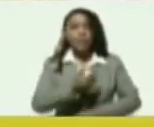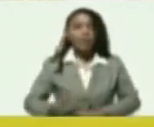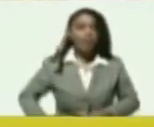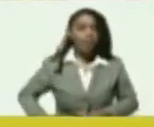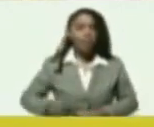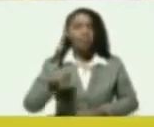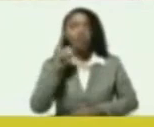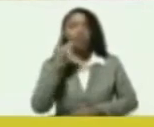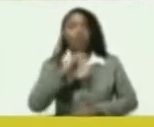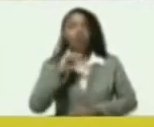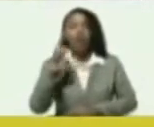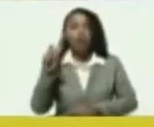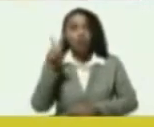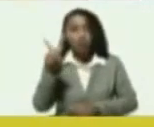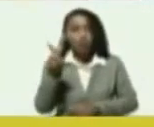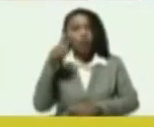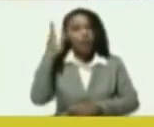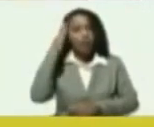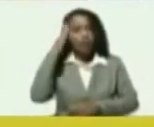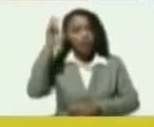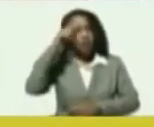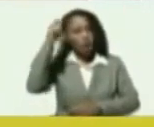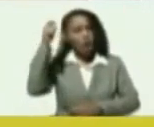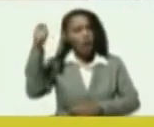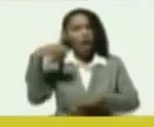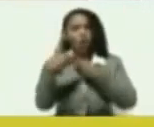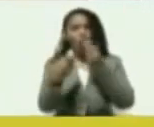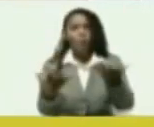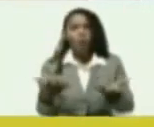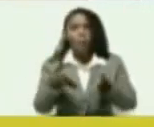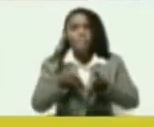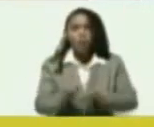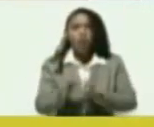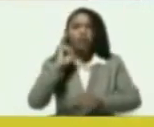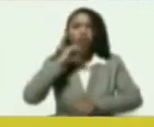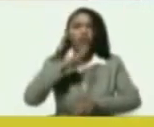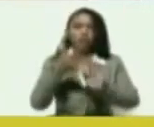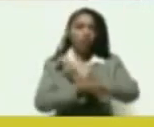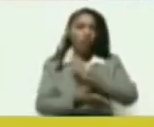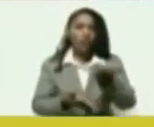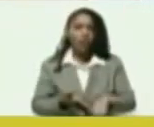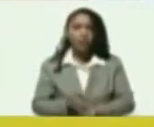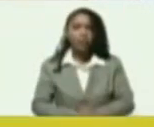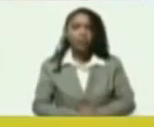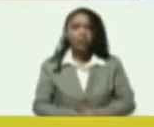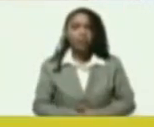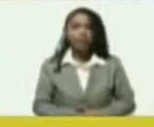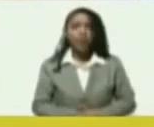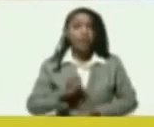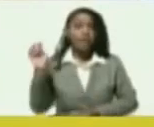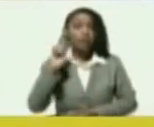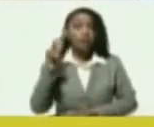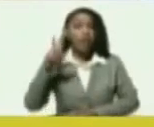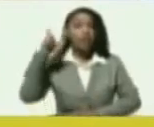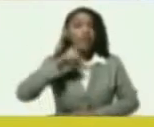Professor Pedro Calzadilla, you are a theorist of Renaissance. As a